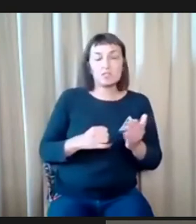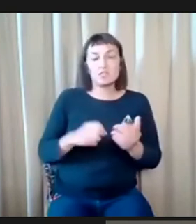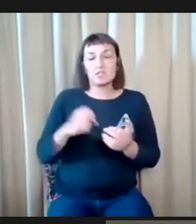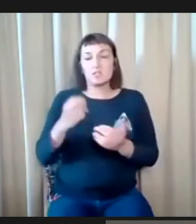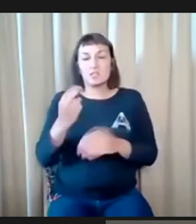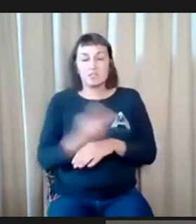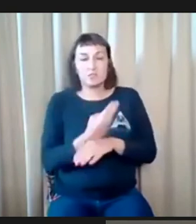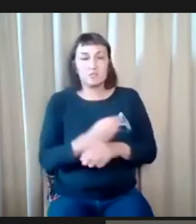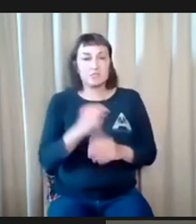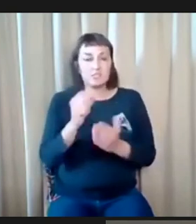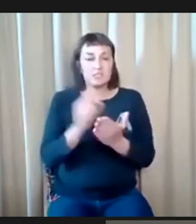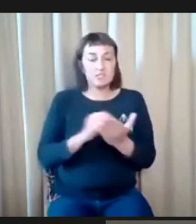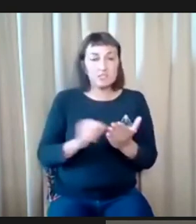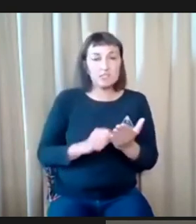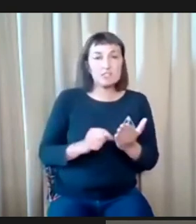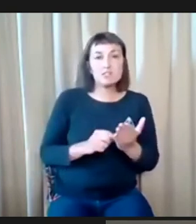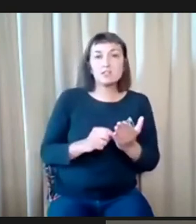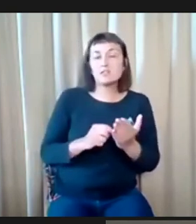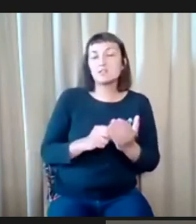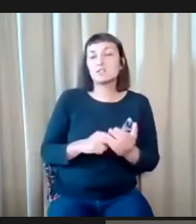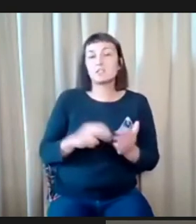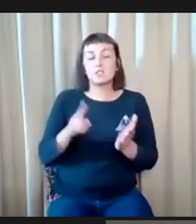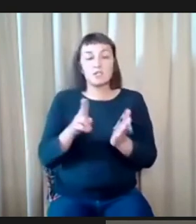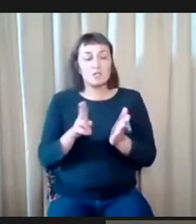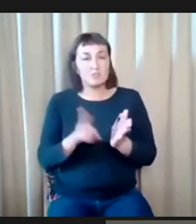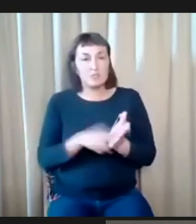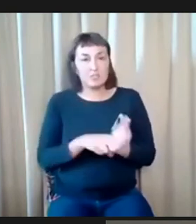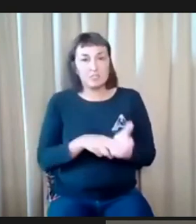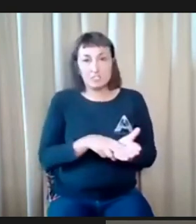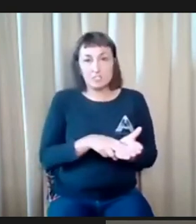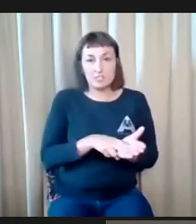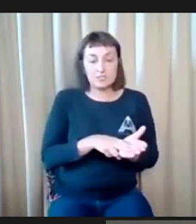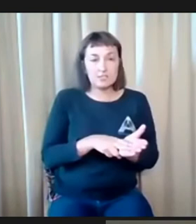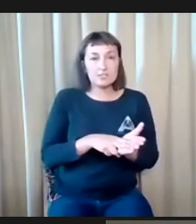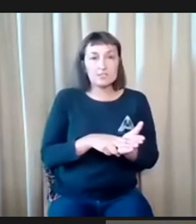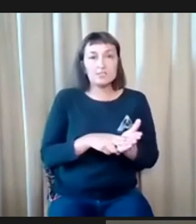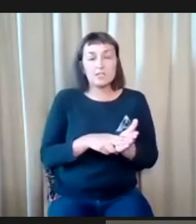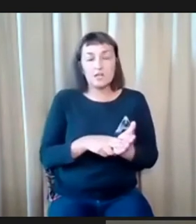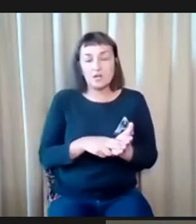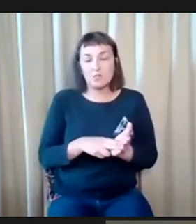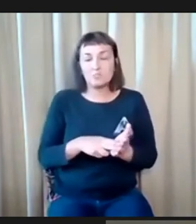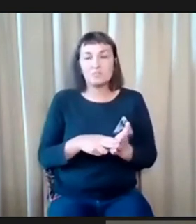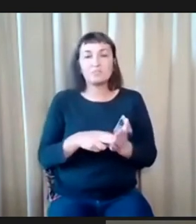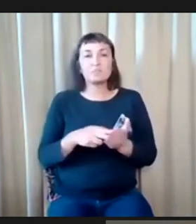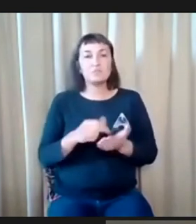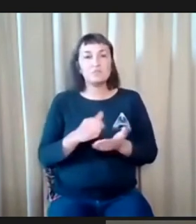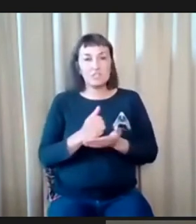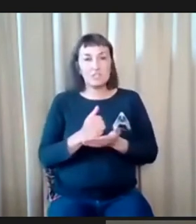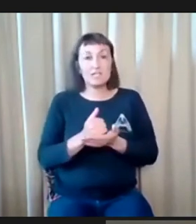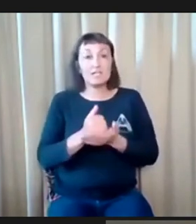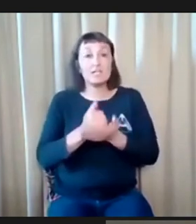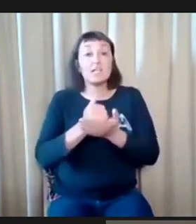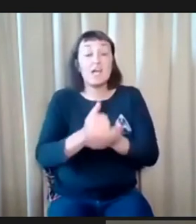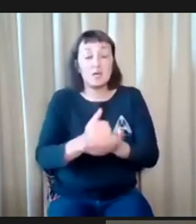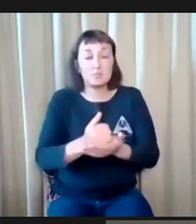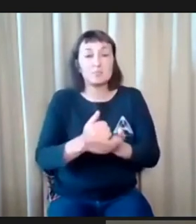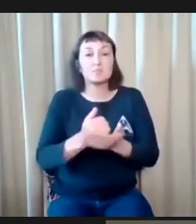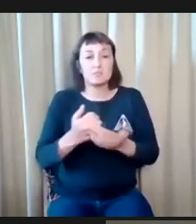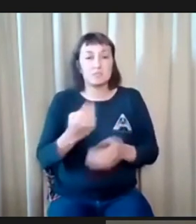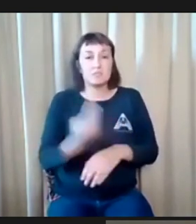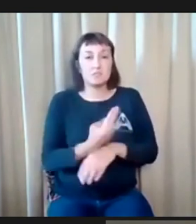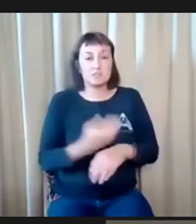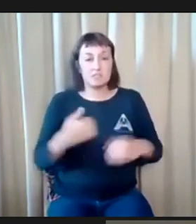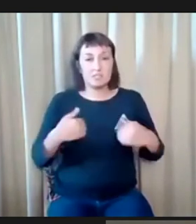petitions. So we do believe that involving youth in a lot of these campaigns can be very powerful. I just think we have to be